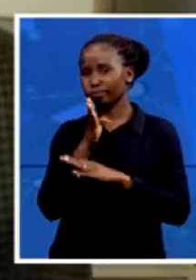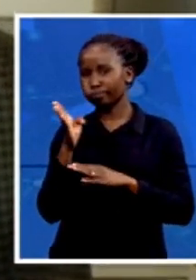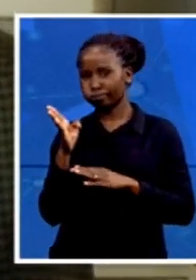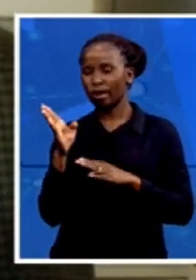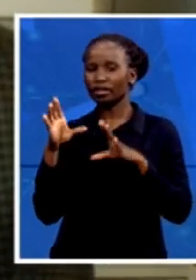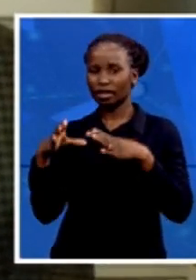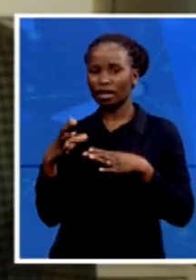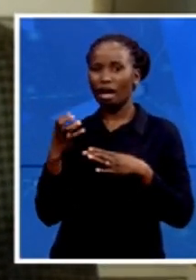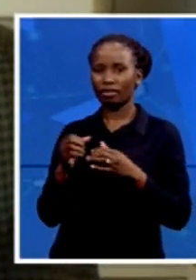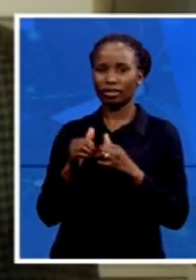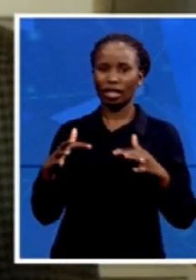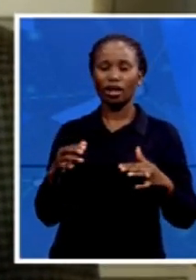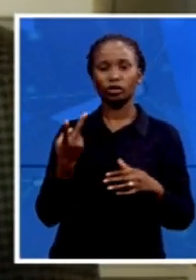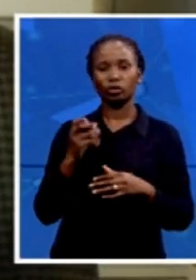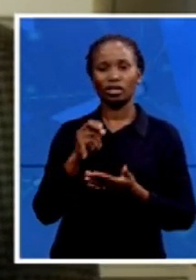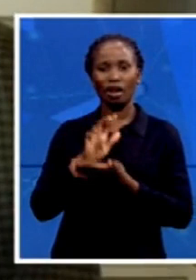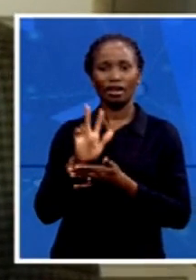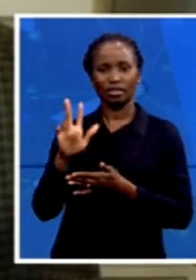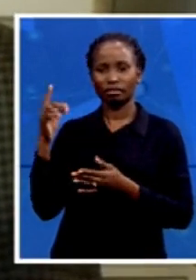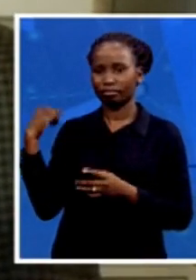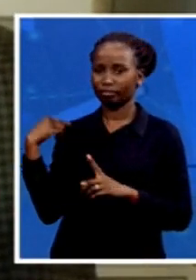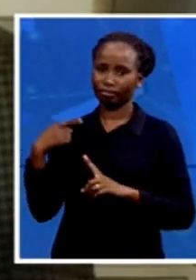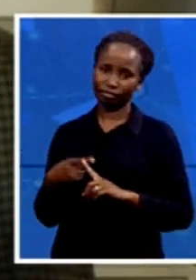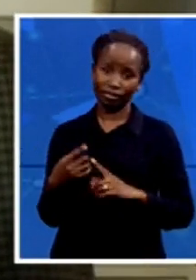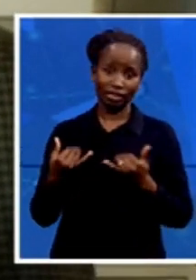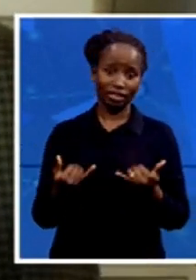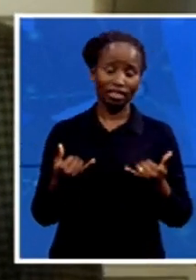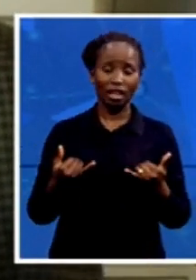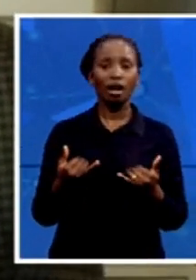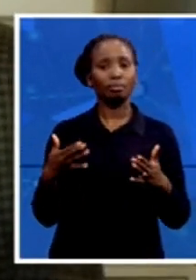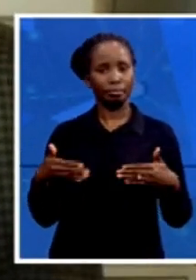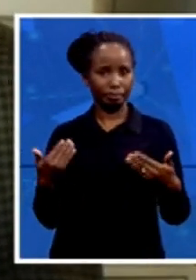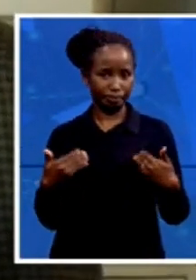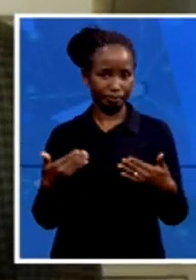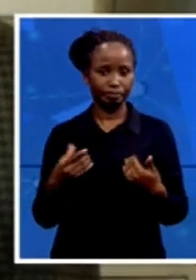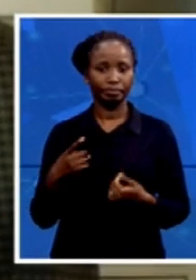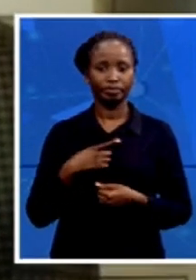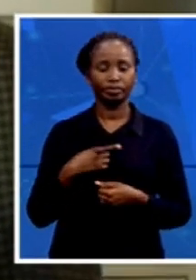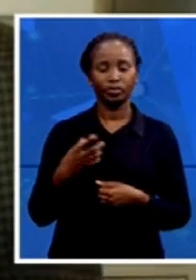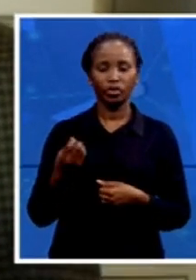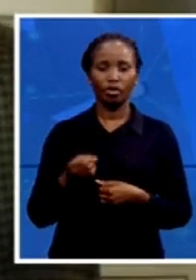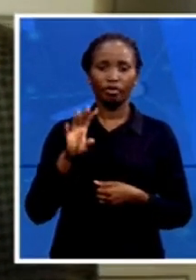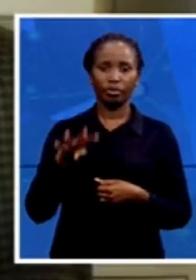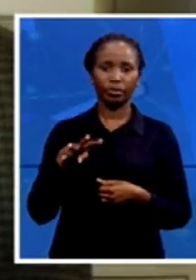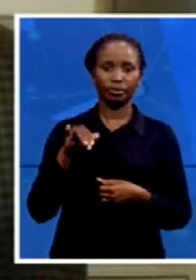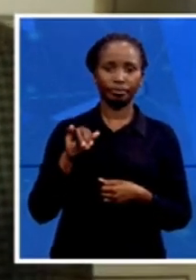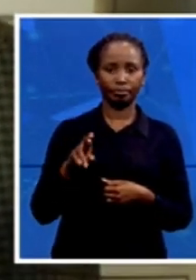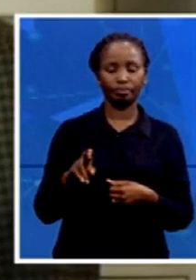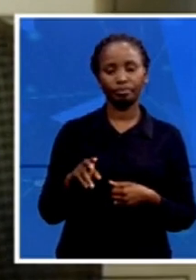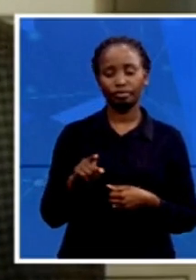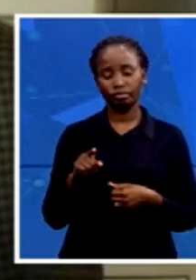most excited to have the state-of-the-art 4th generation XI robot, which is going to be a big tool,